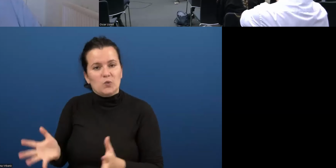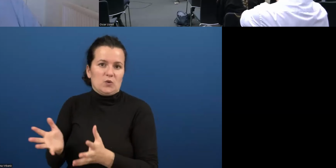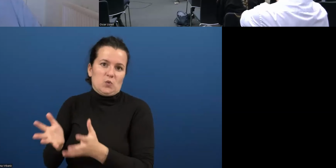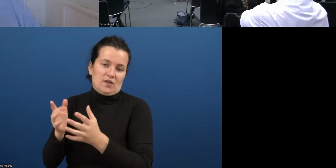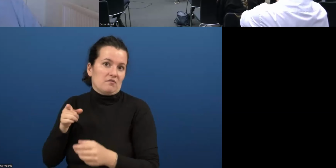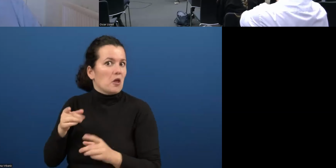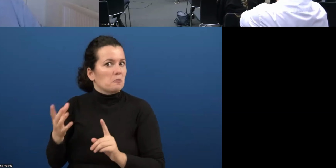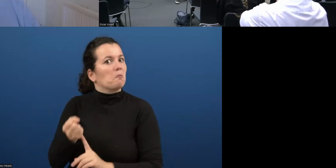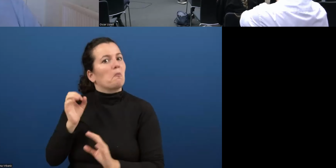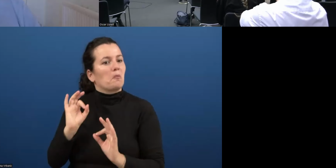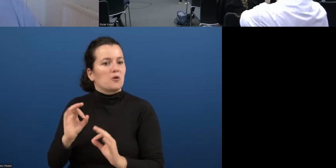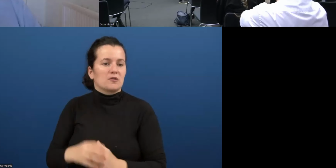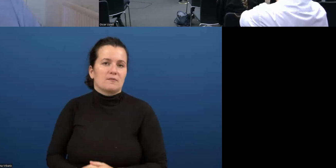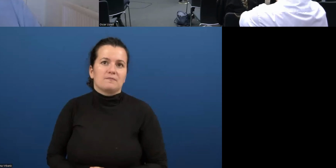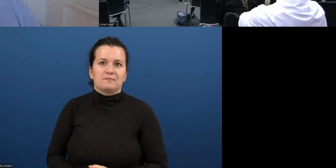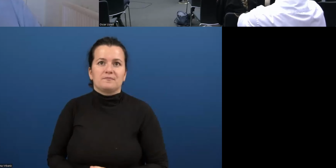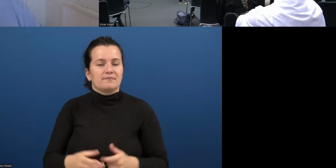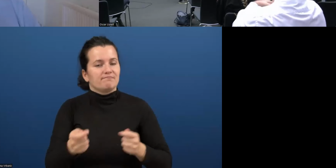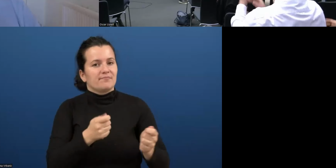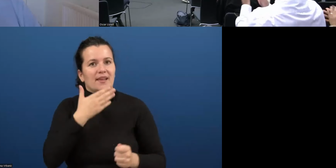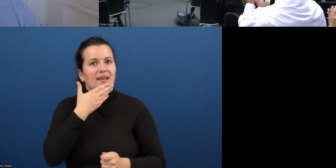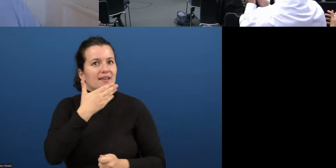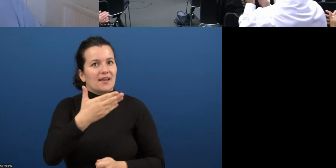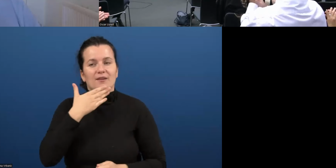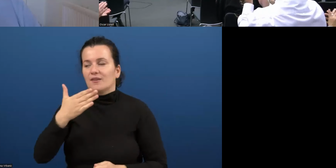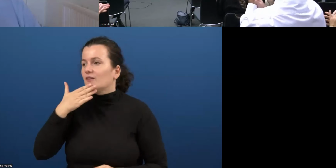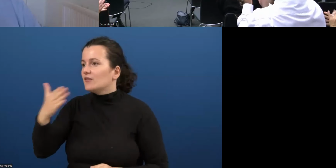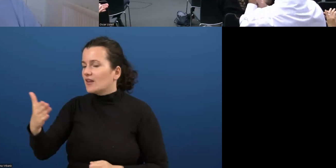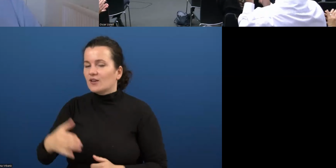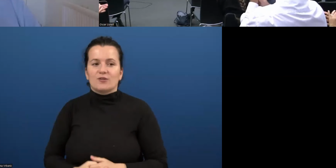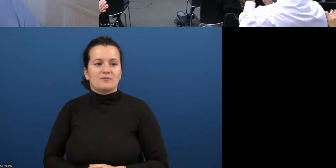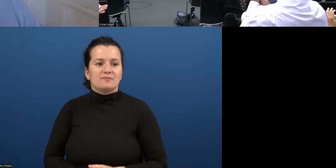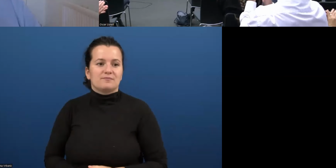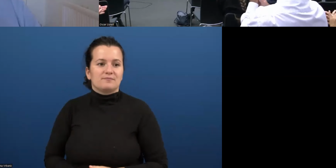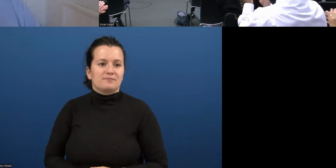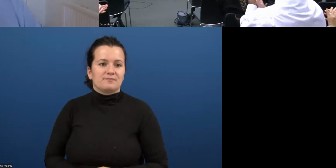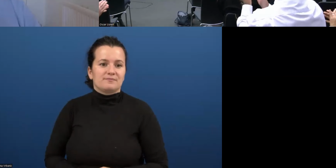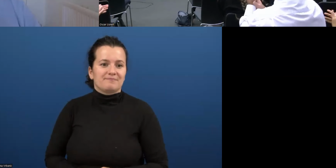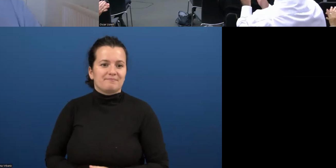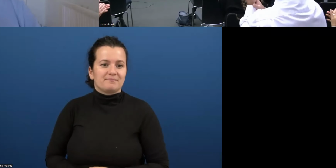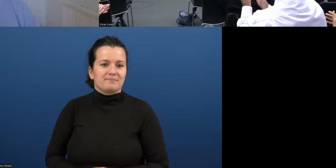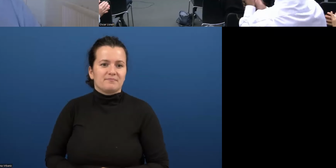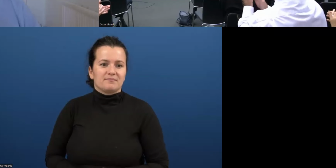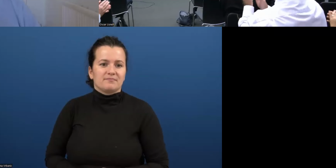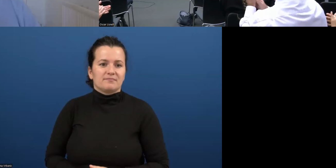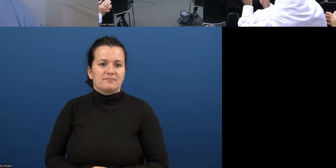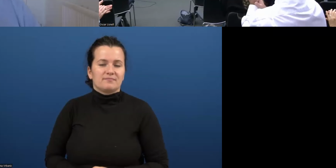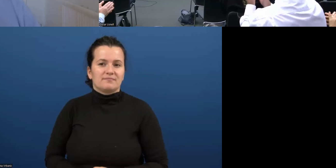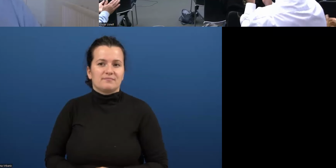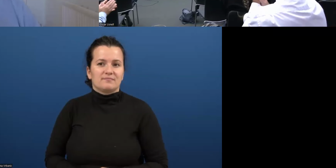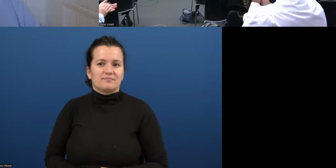Thank you so very much, everyone. Thank you here, and Clarence.